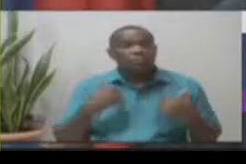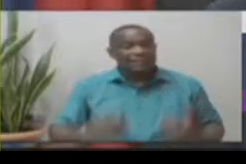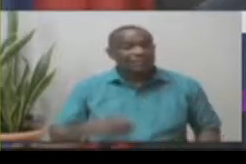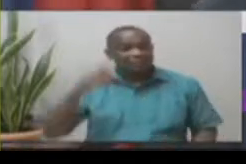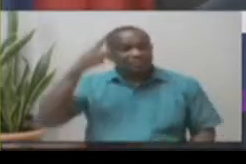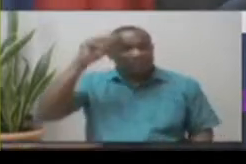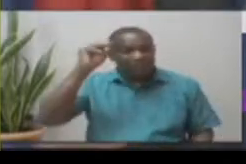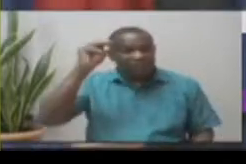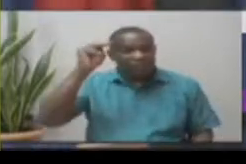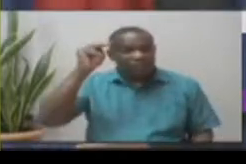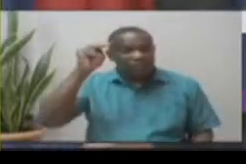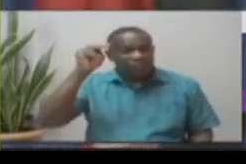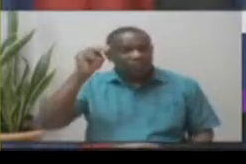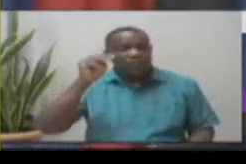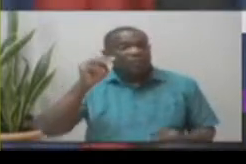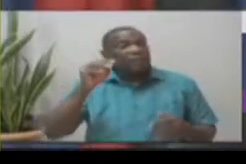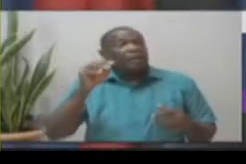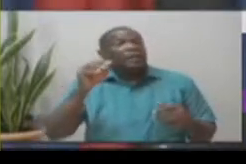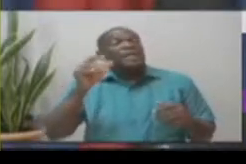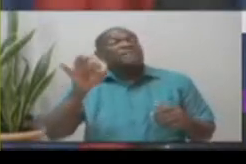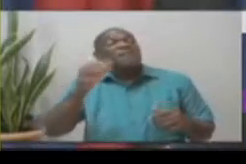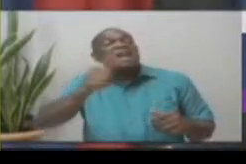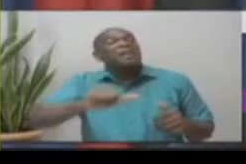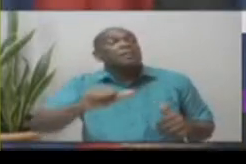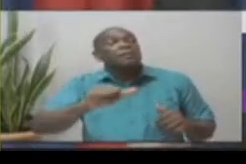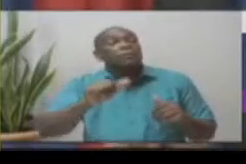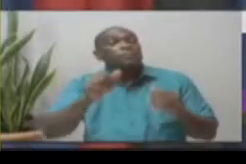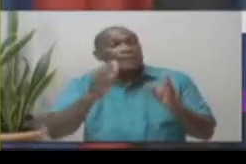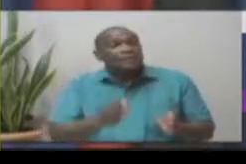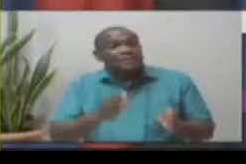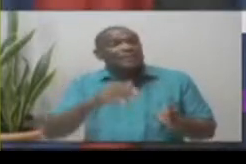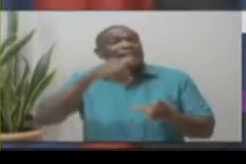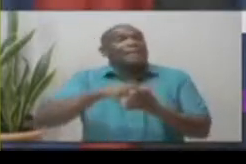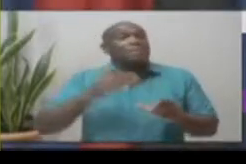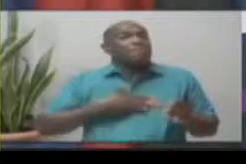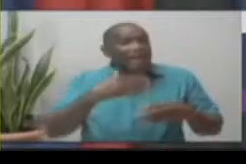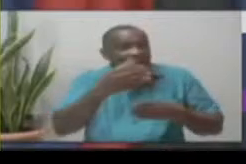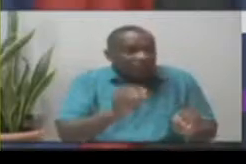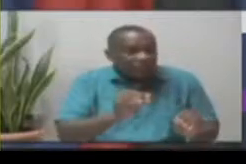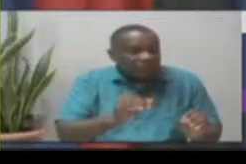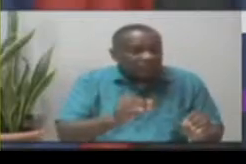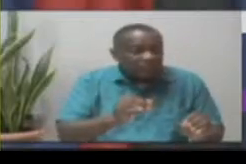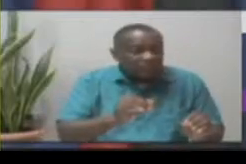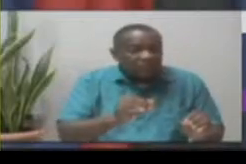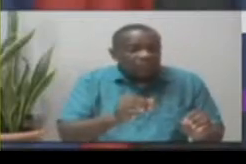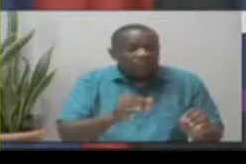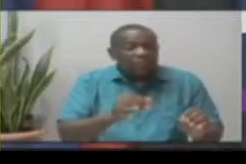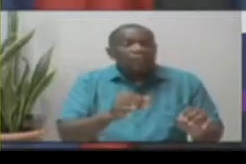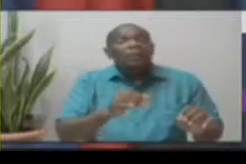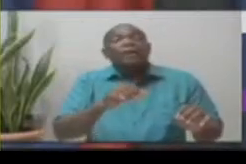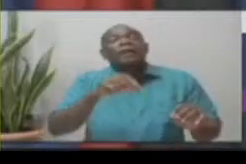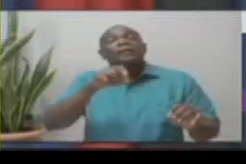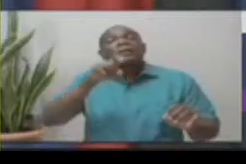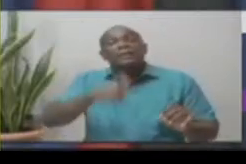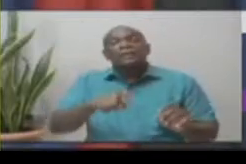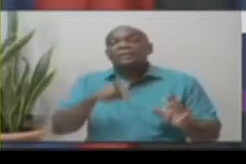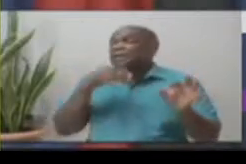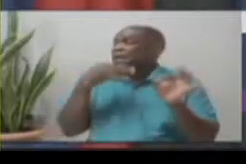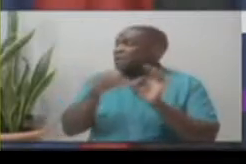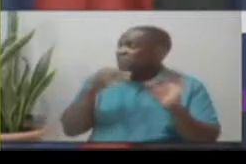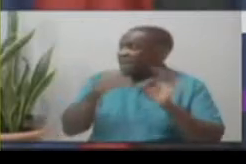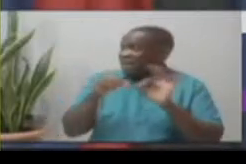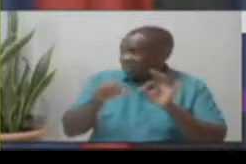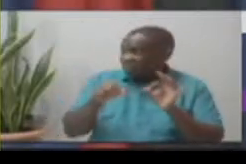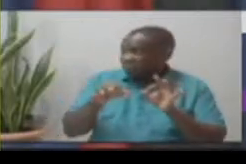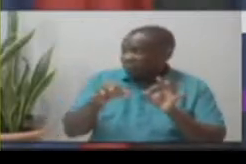had to explain millions of dollars that they get it from contractors, I would let you know. You